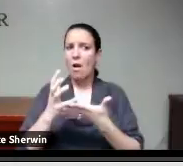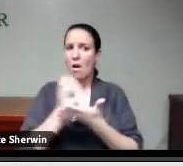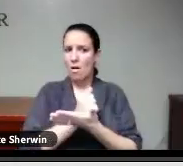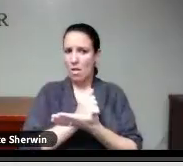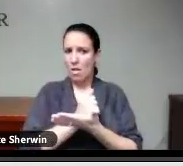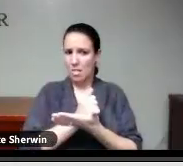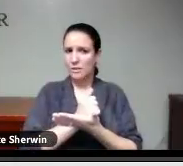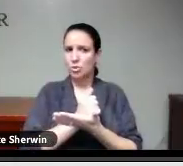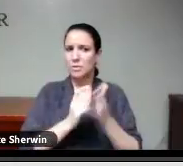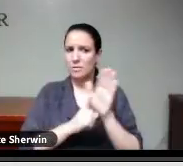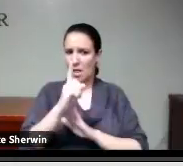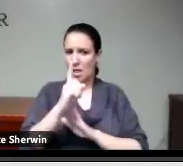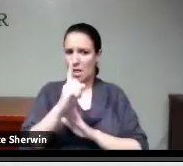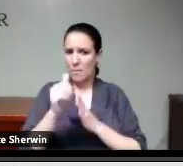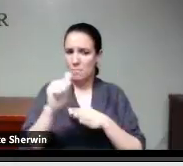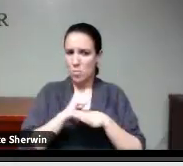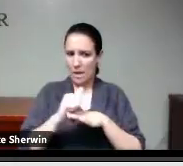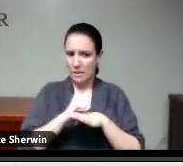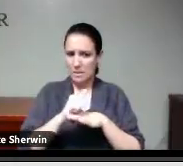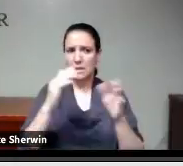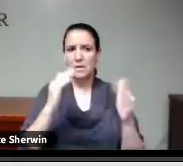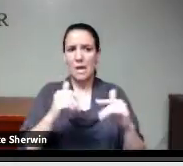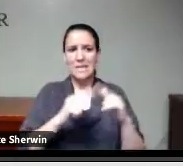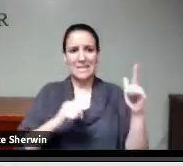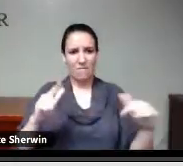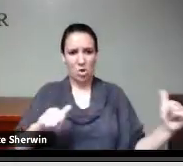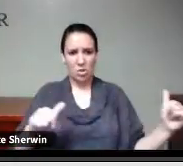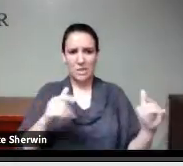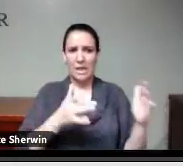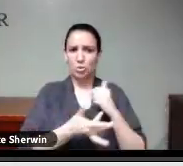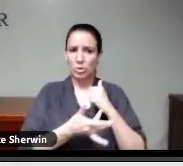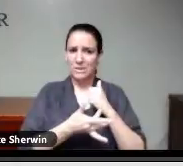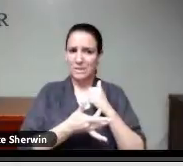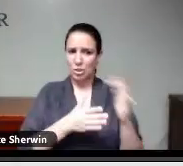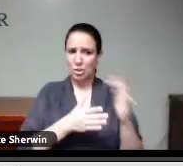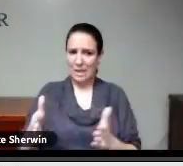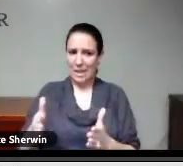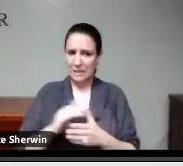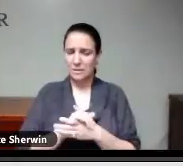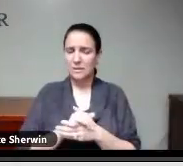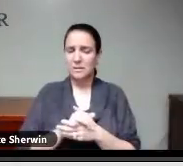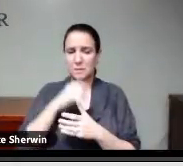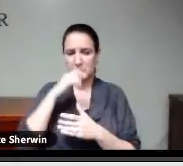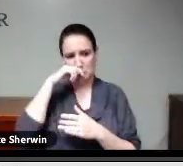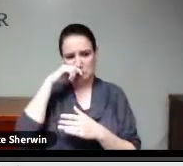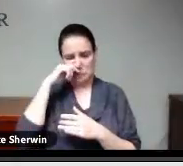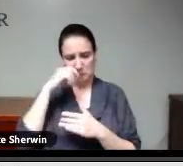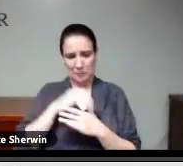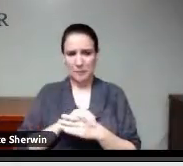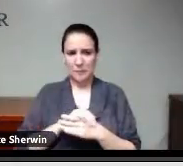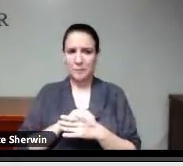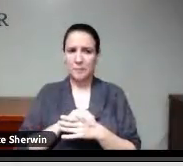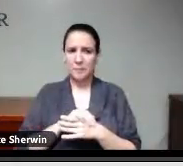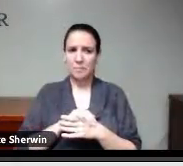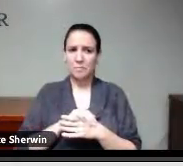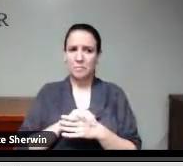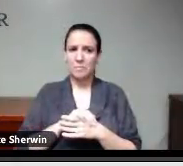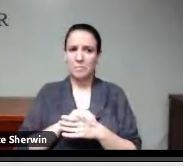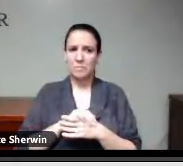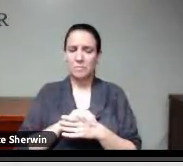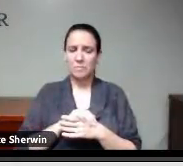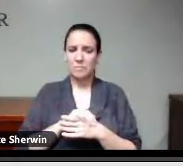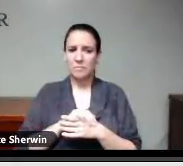strategic plans related specifically to diversity. So either a diversity strategic plan or goals in your